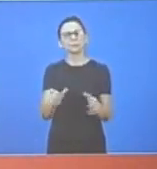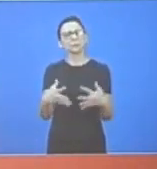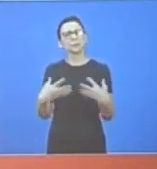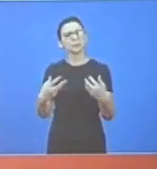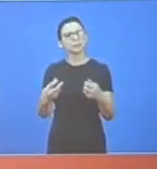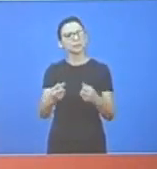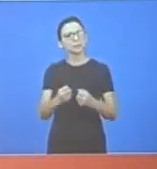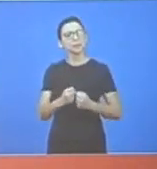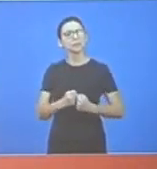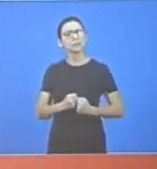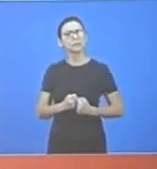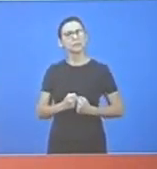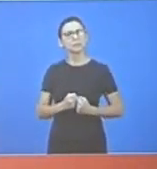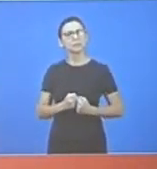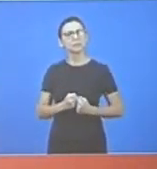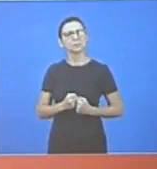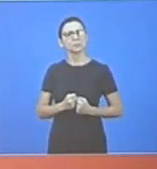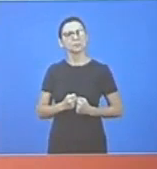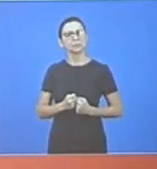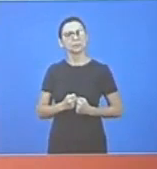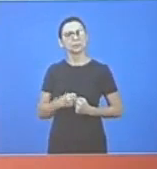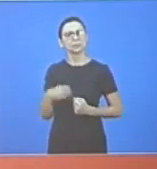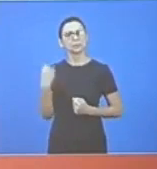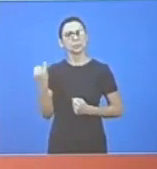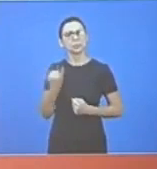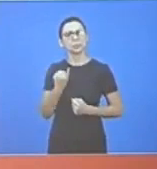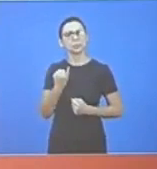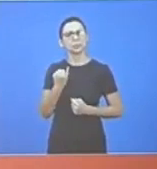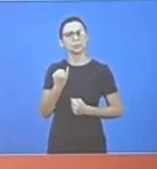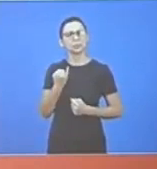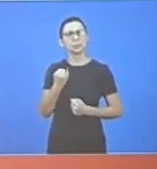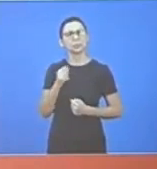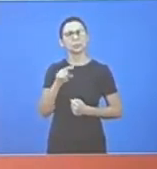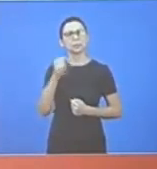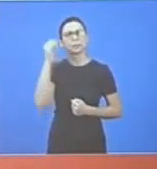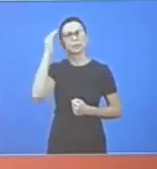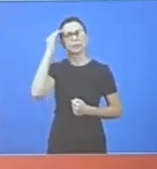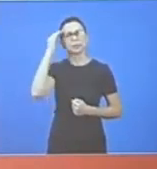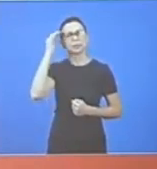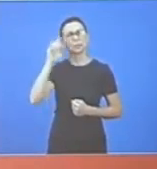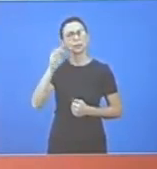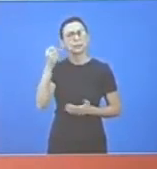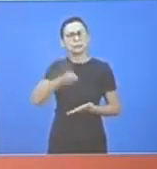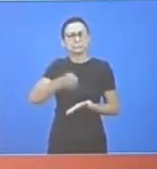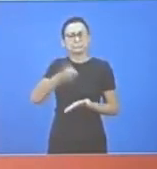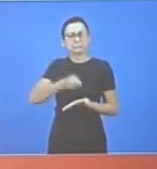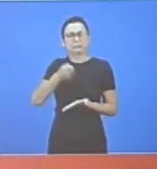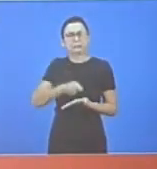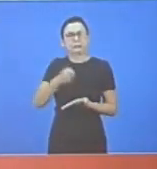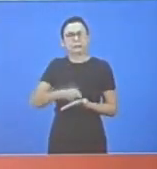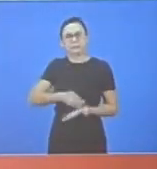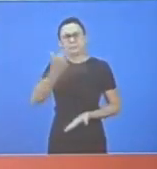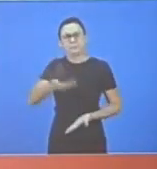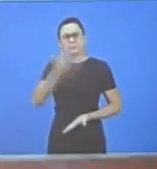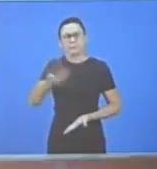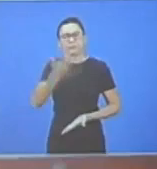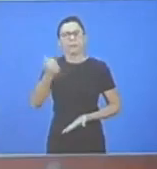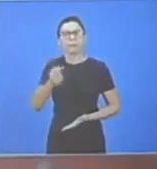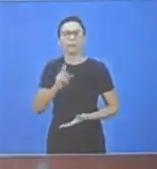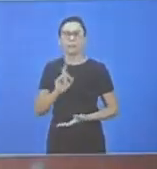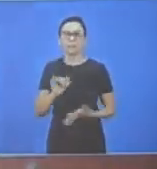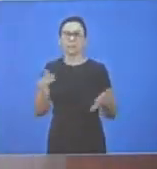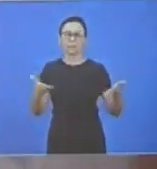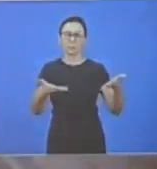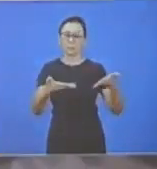people attend and understand that he's not forcing anyone. He had a wedding, he has a feast, and